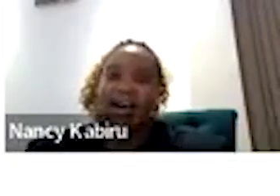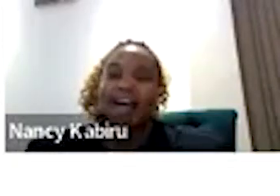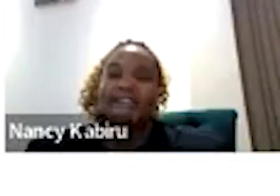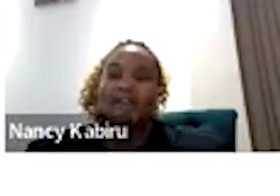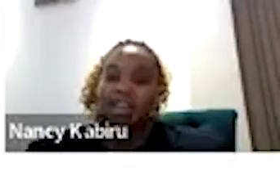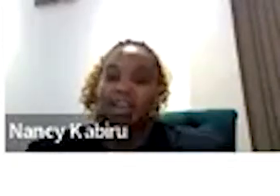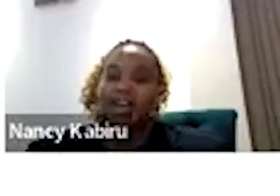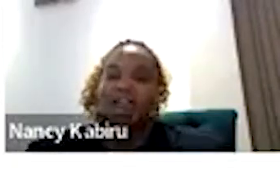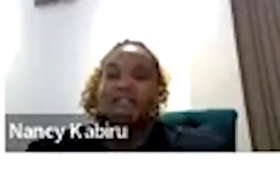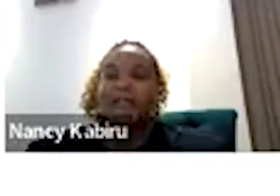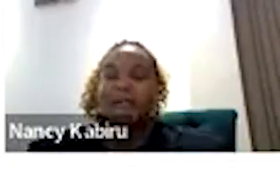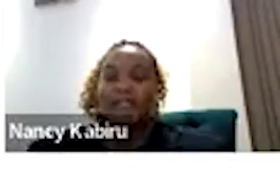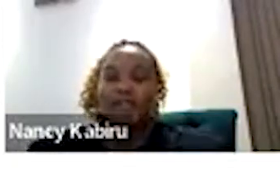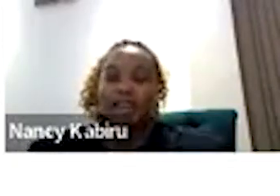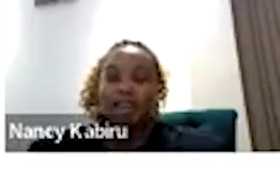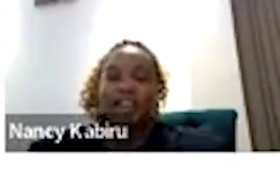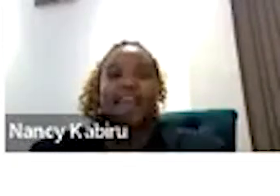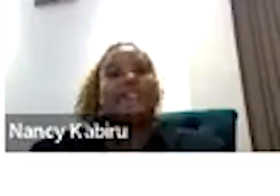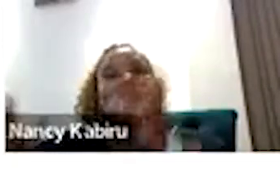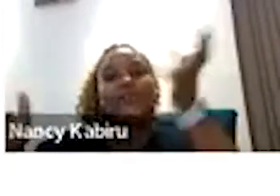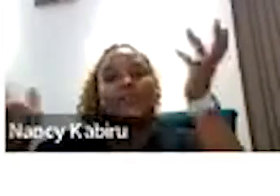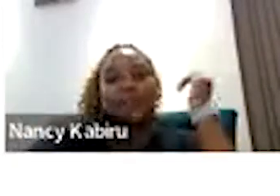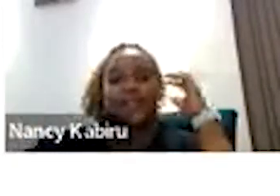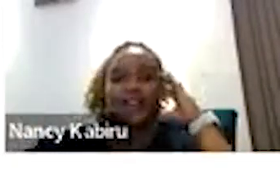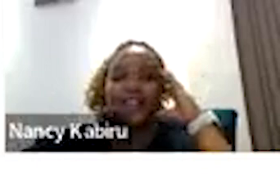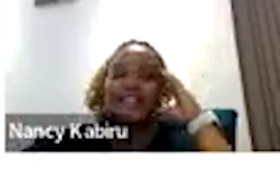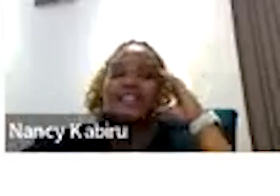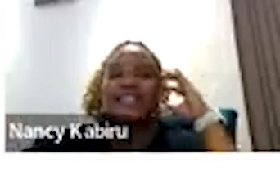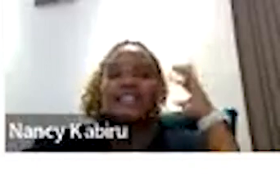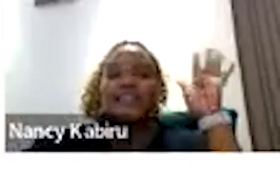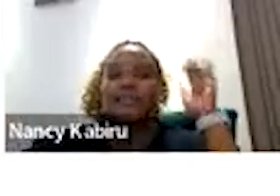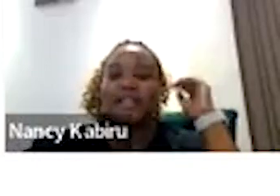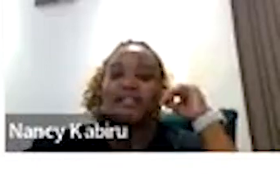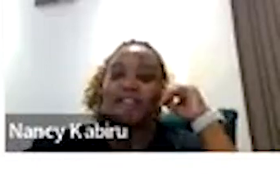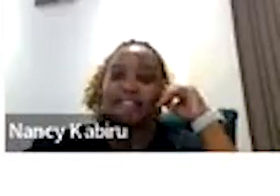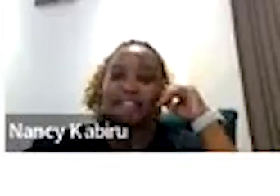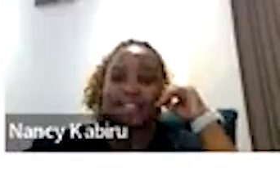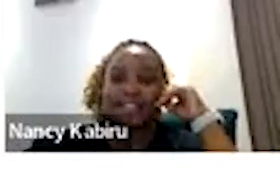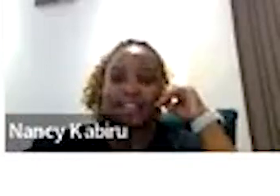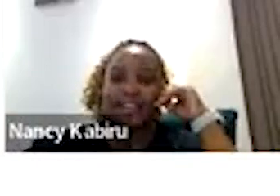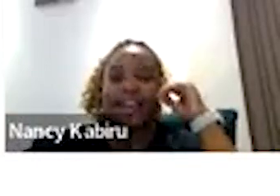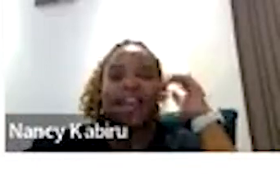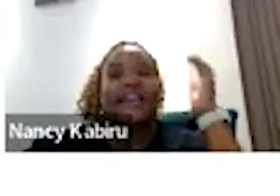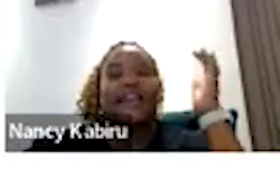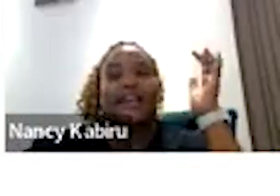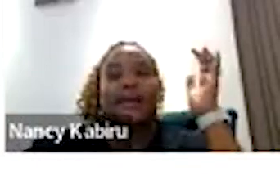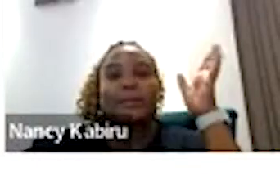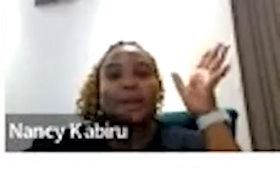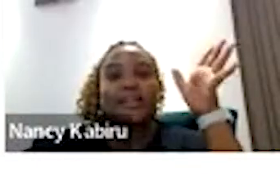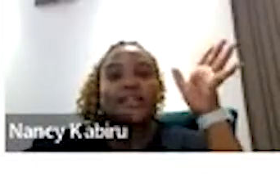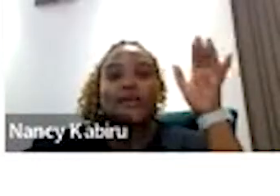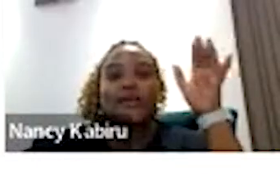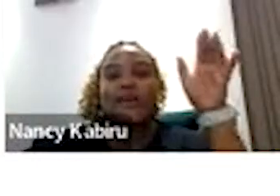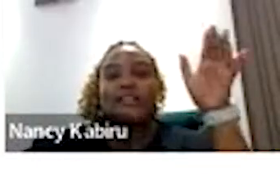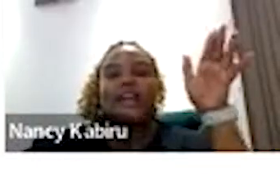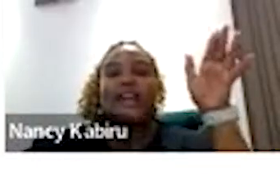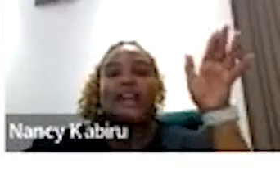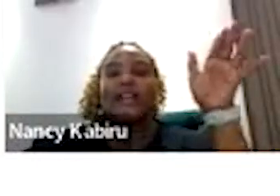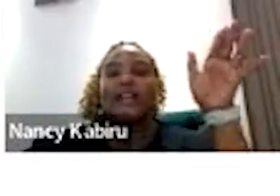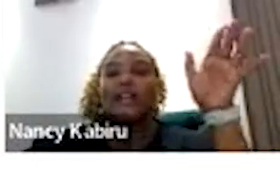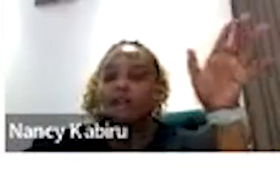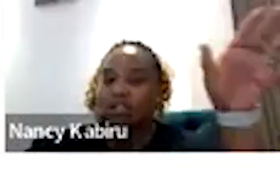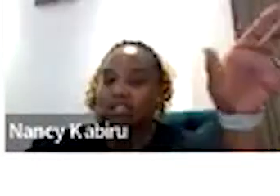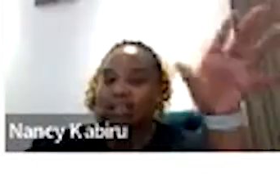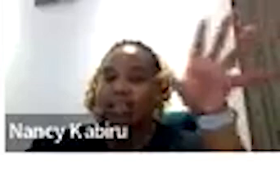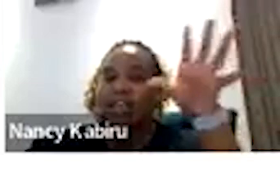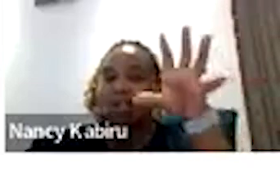So talking of mental health, there is good mental health. It's just not mental illness. And good mental